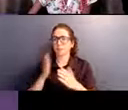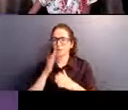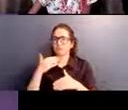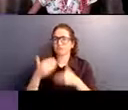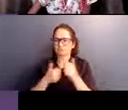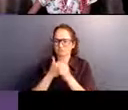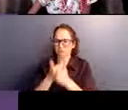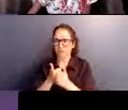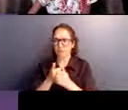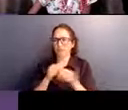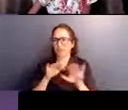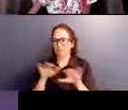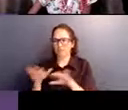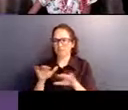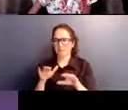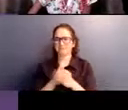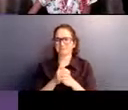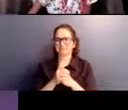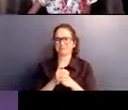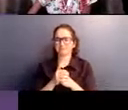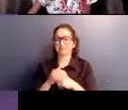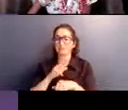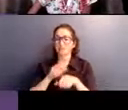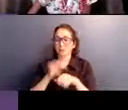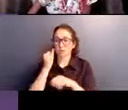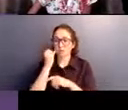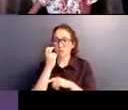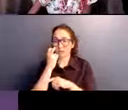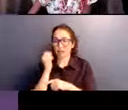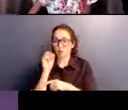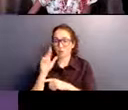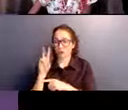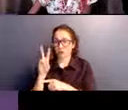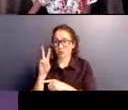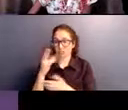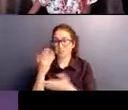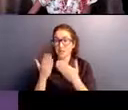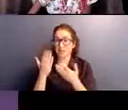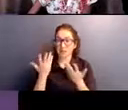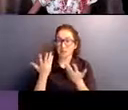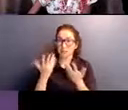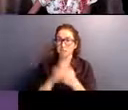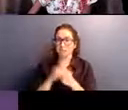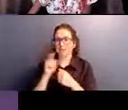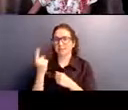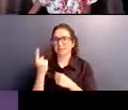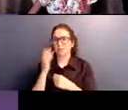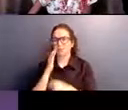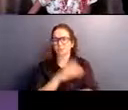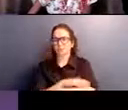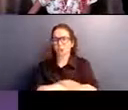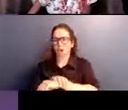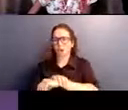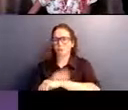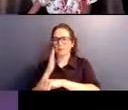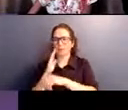beat. And of course, our blind and low vision students may need someone to lend an arm,